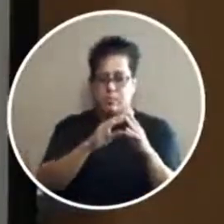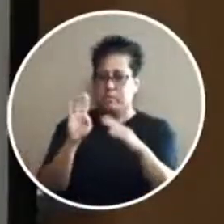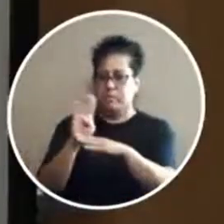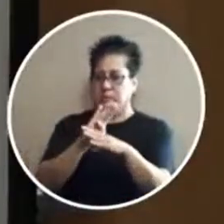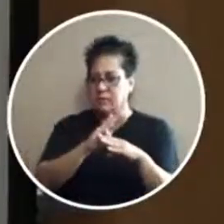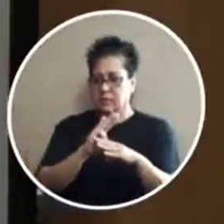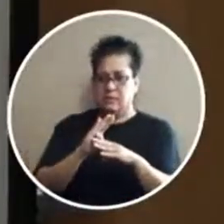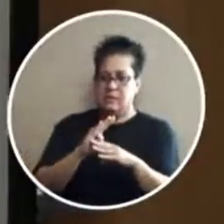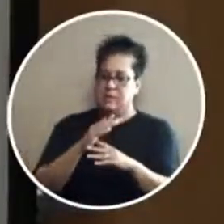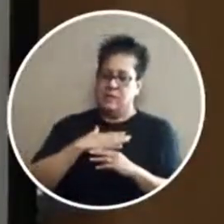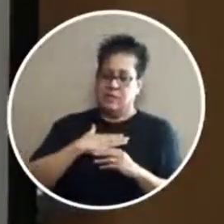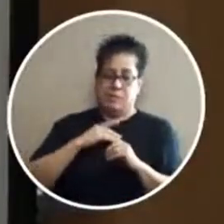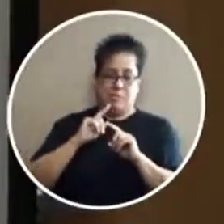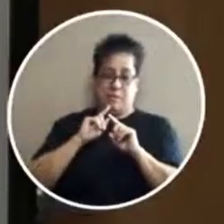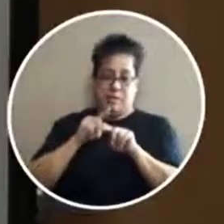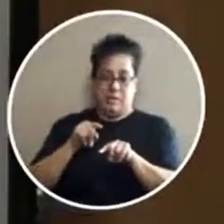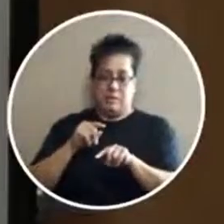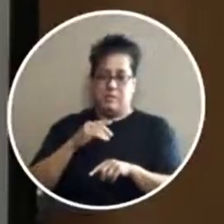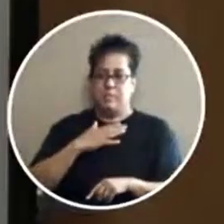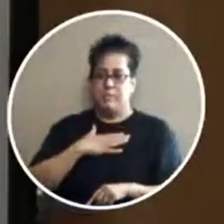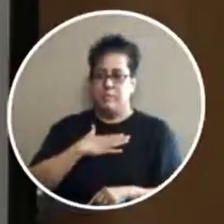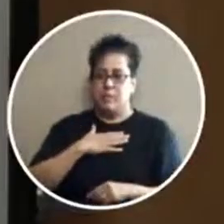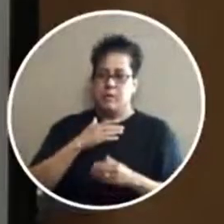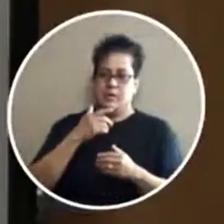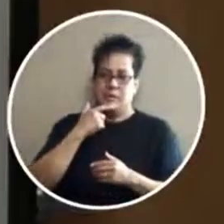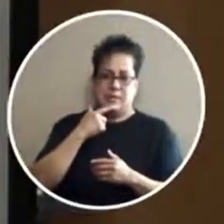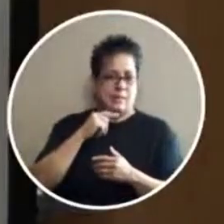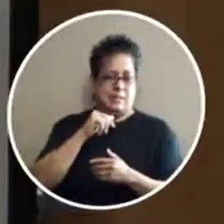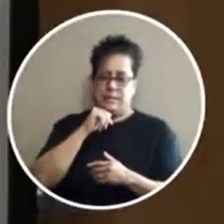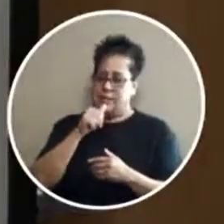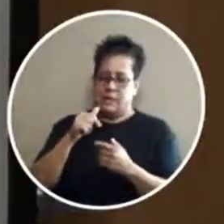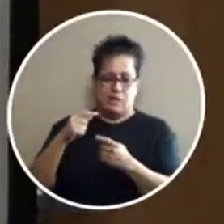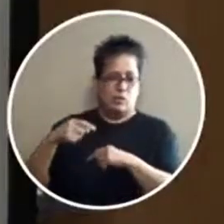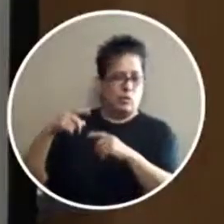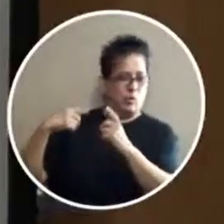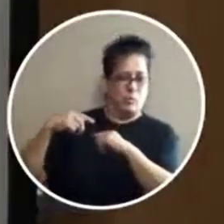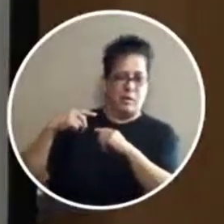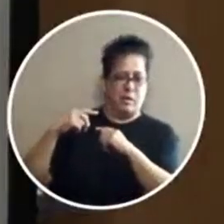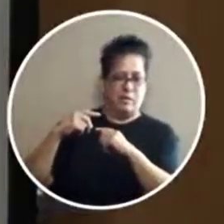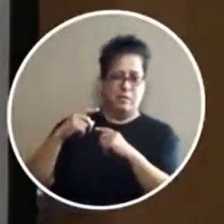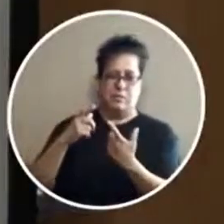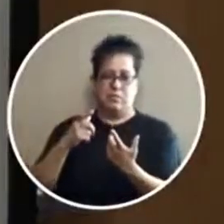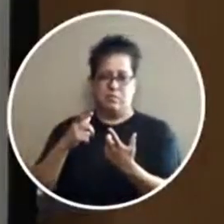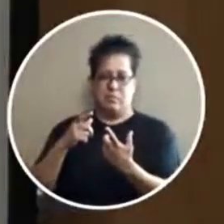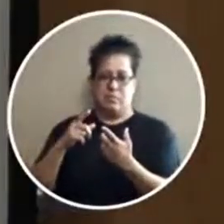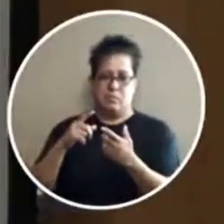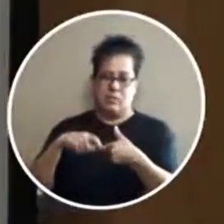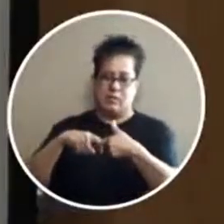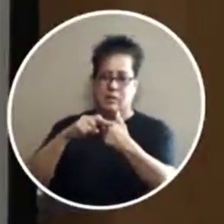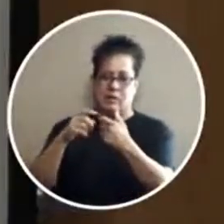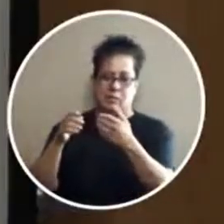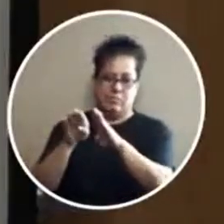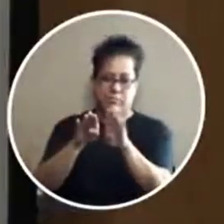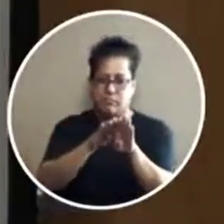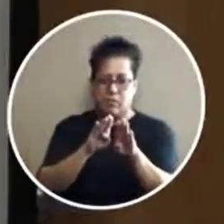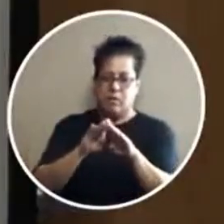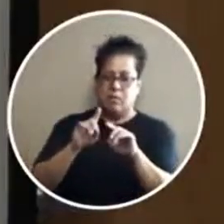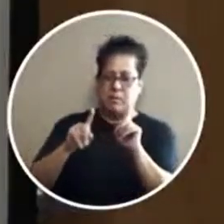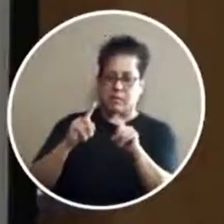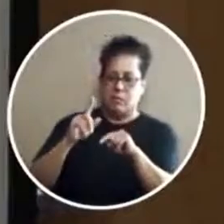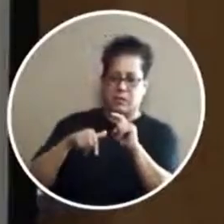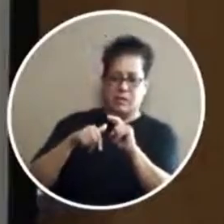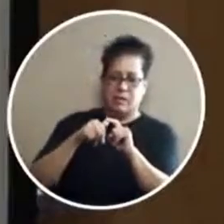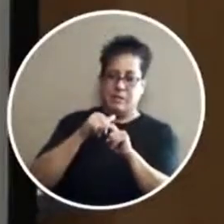businesses? And the answer was that we are not going to be going back in the way that we're opening business, going against the governor's